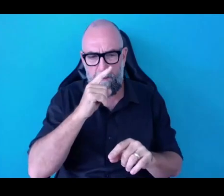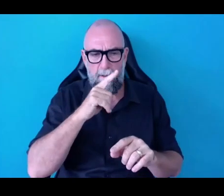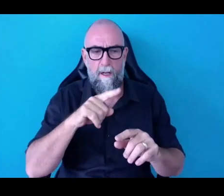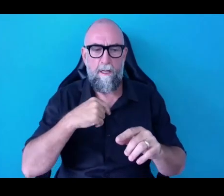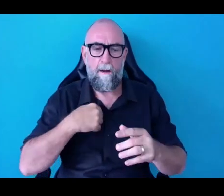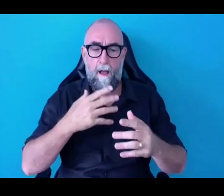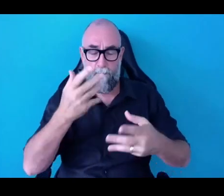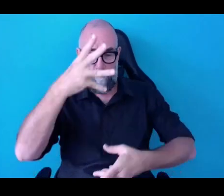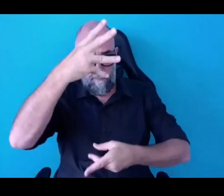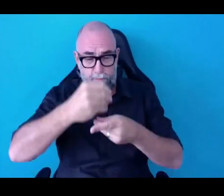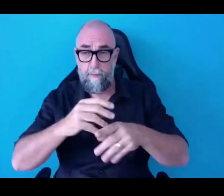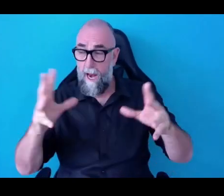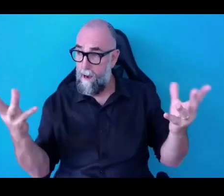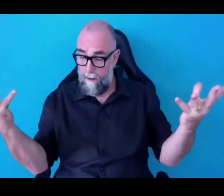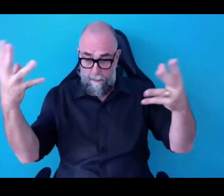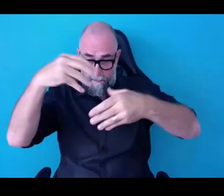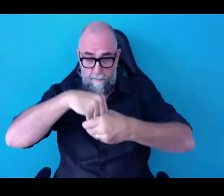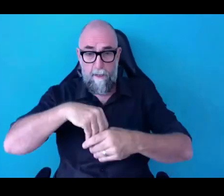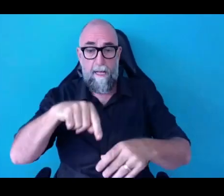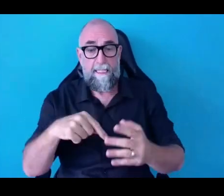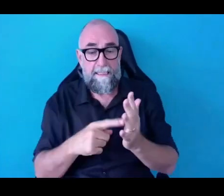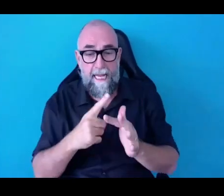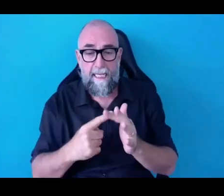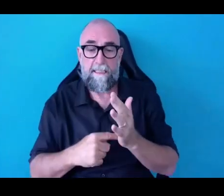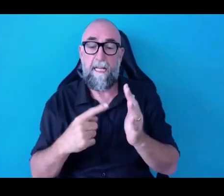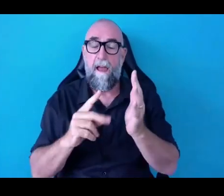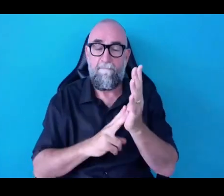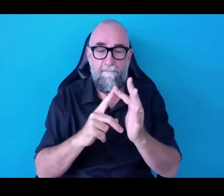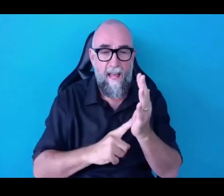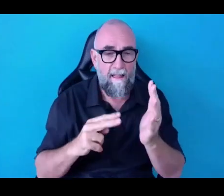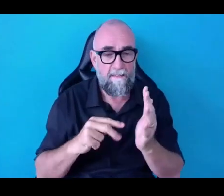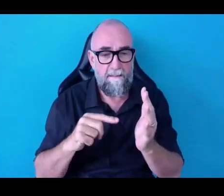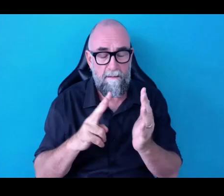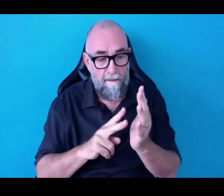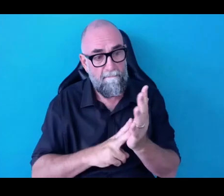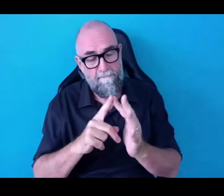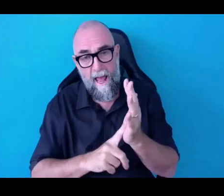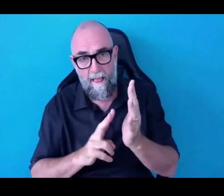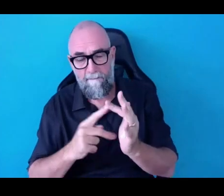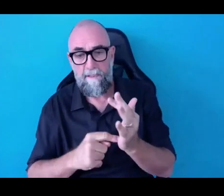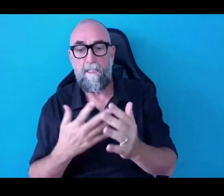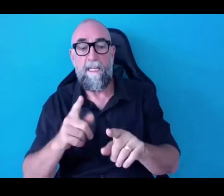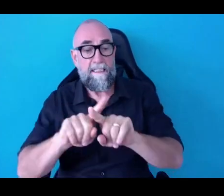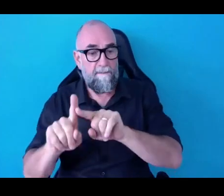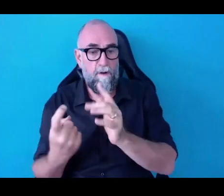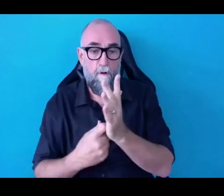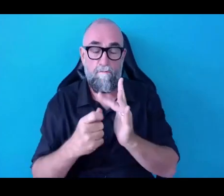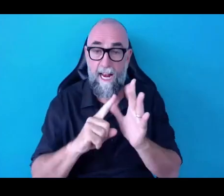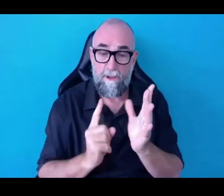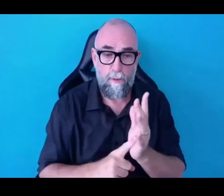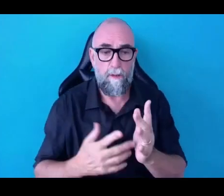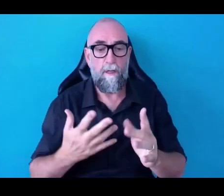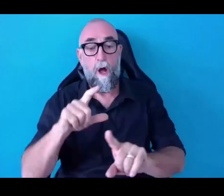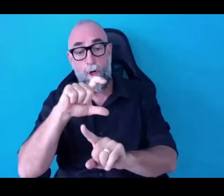text also suggest issues associated with racial and cultural differences. Furthering my artistic career, I moved